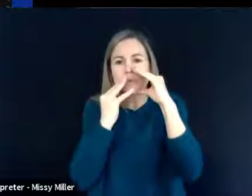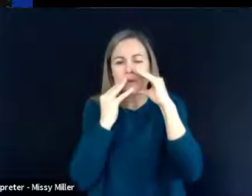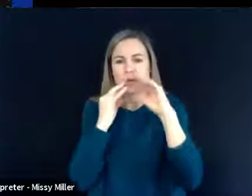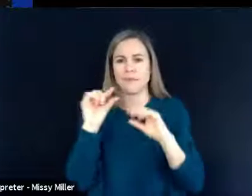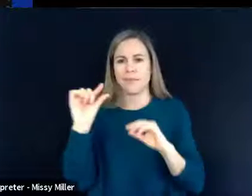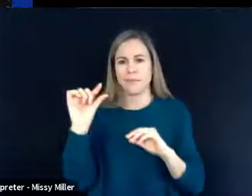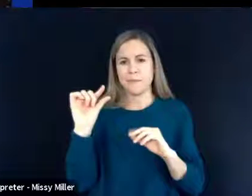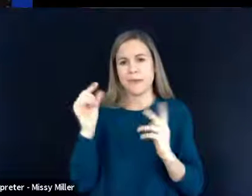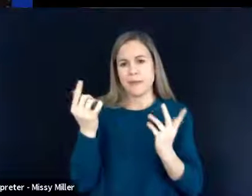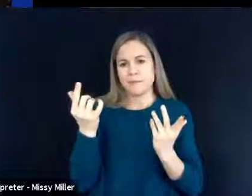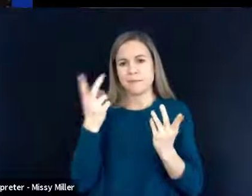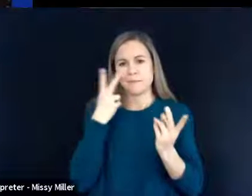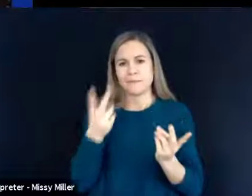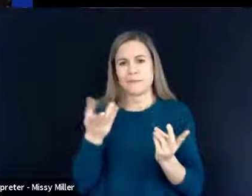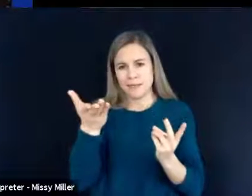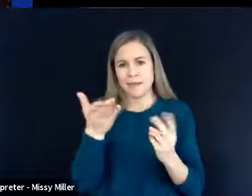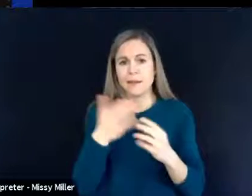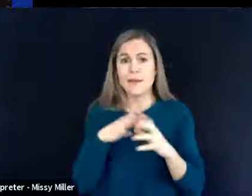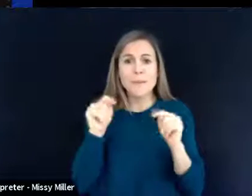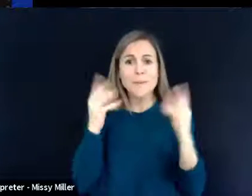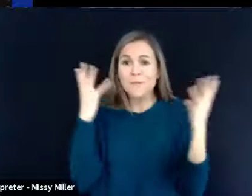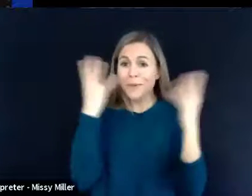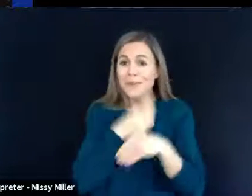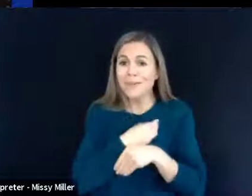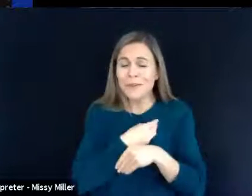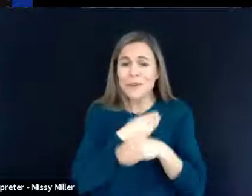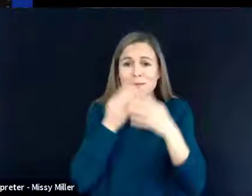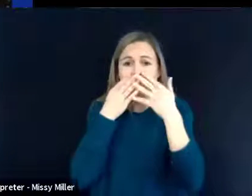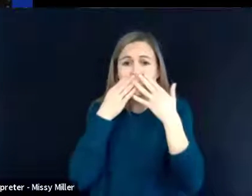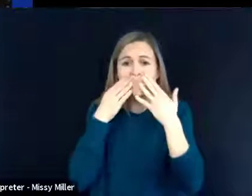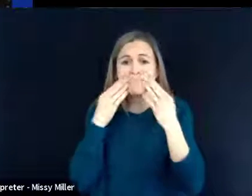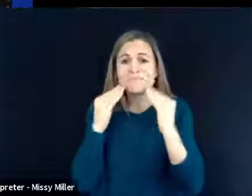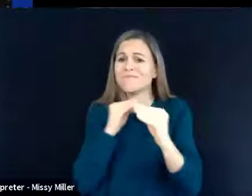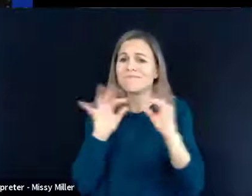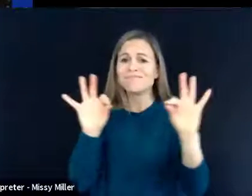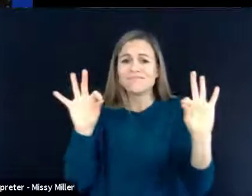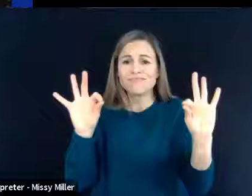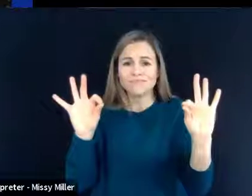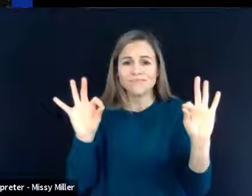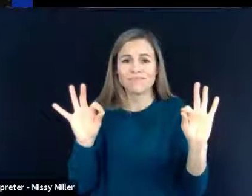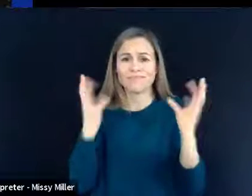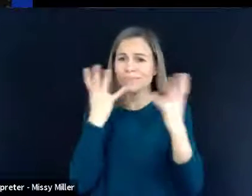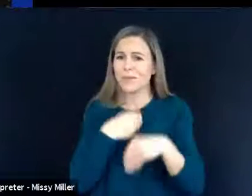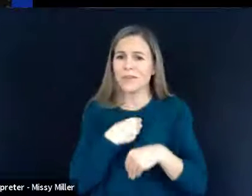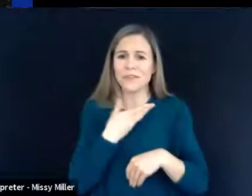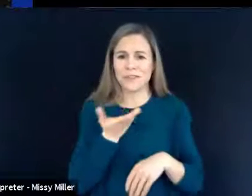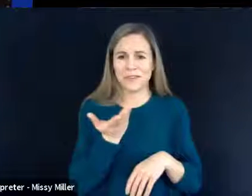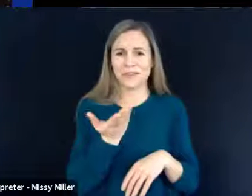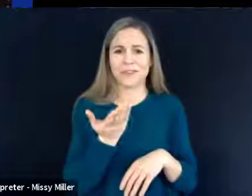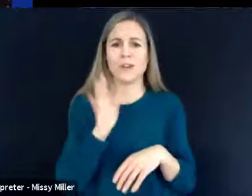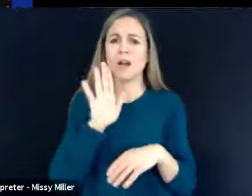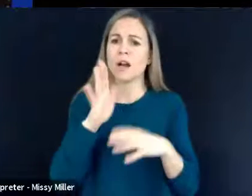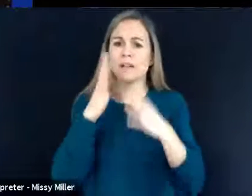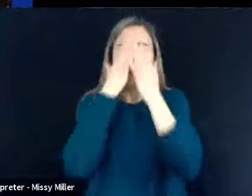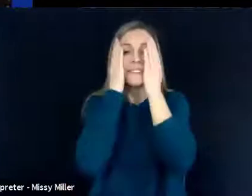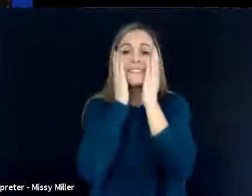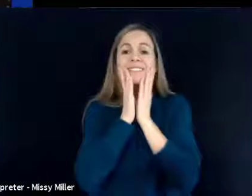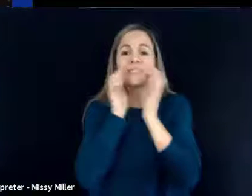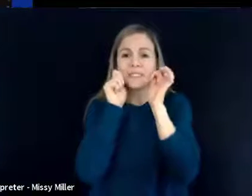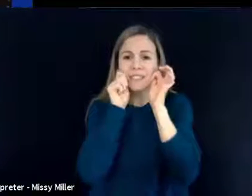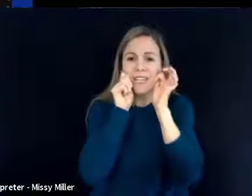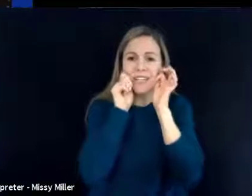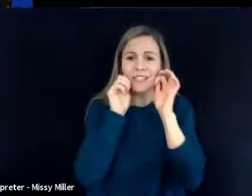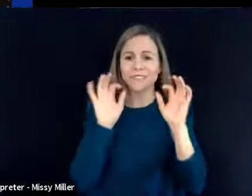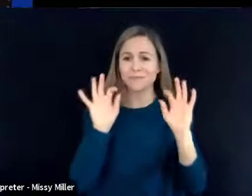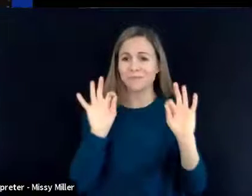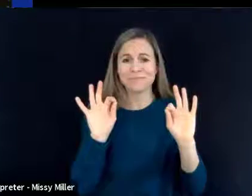facial palsy, she's gorgeous. I mean, isn't she beautiful? Look at her complexion, look at her